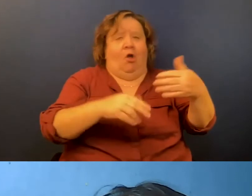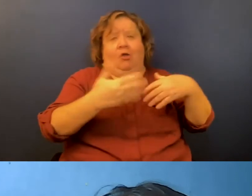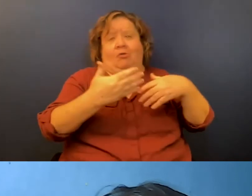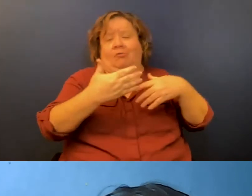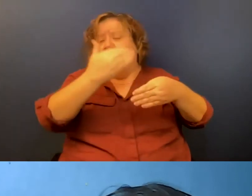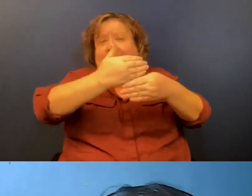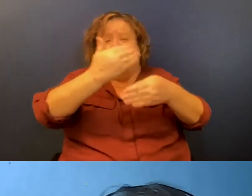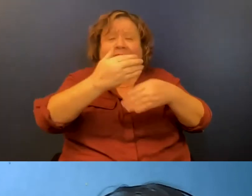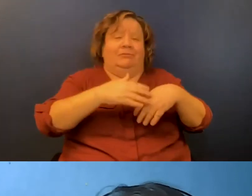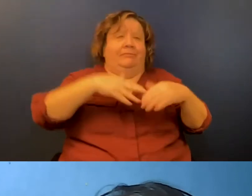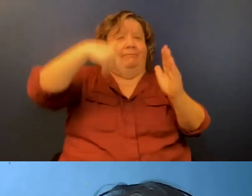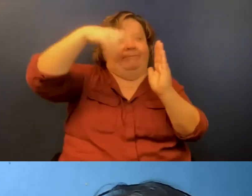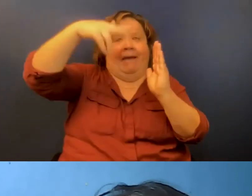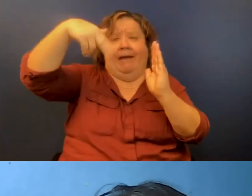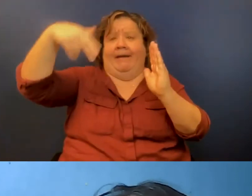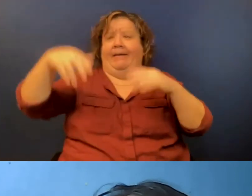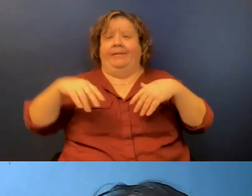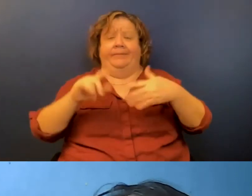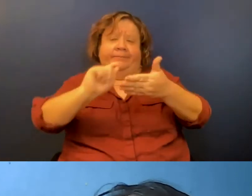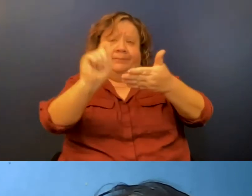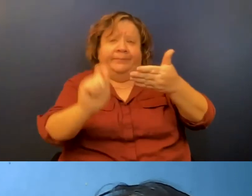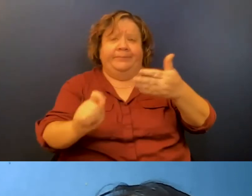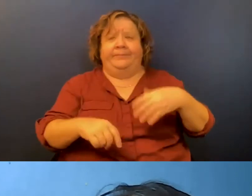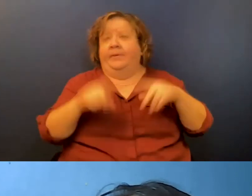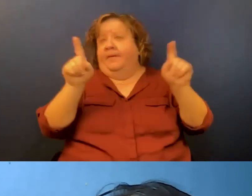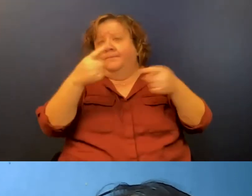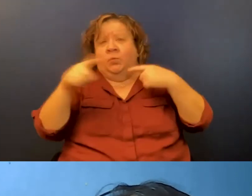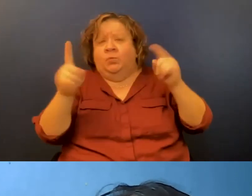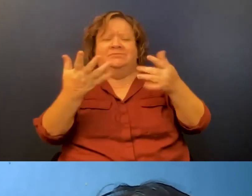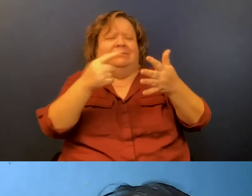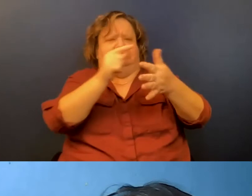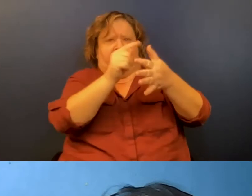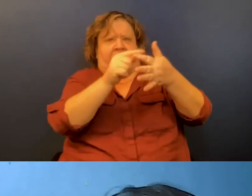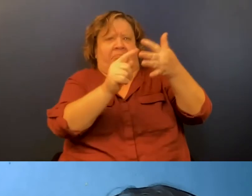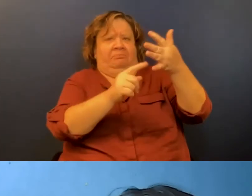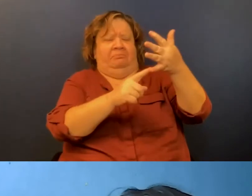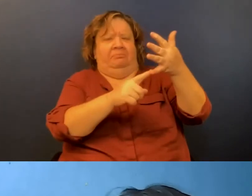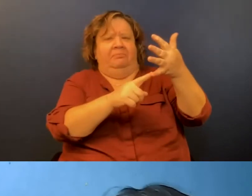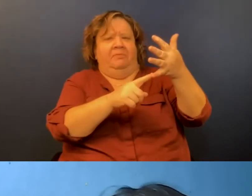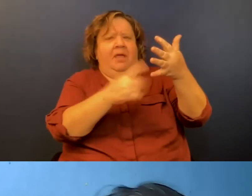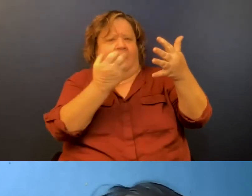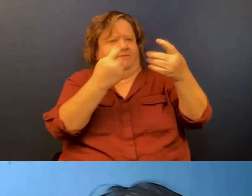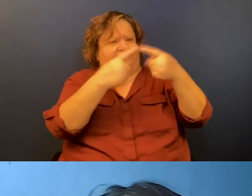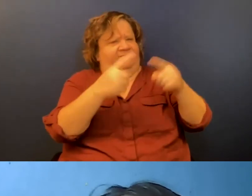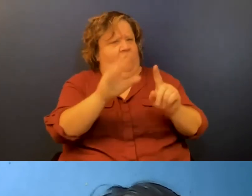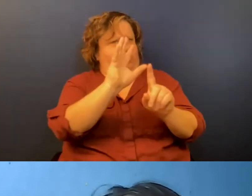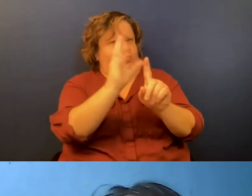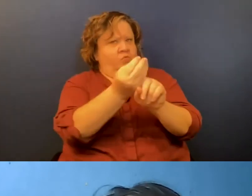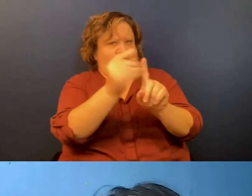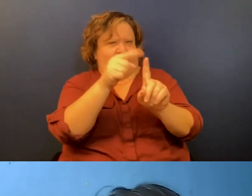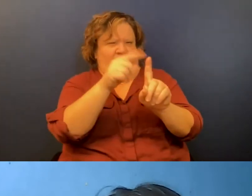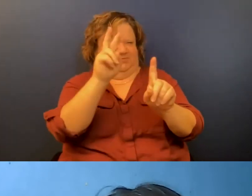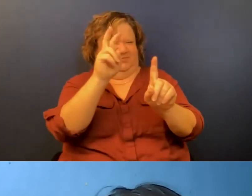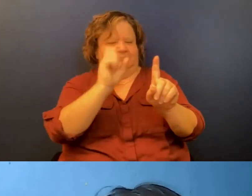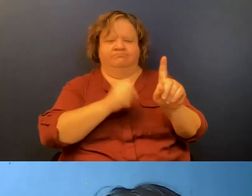painting, music, and other types of cultural expression of art, is